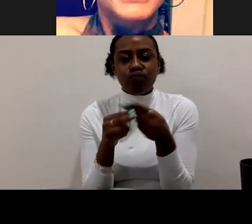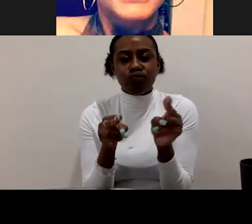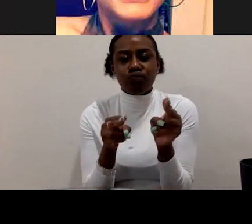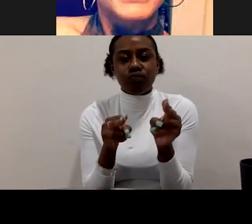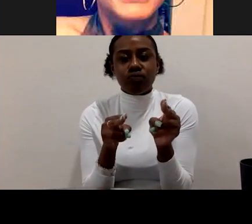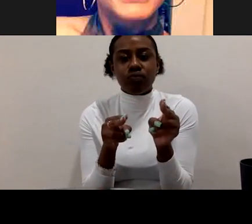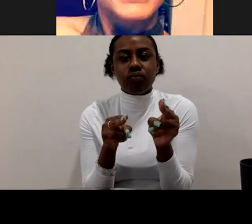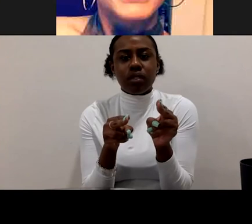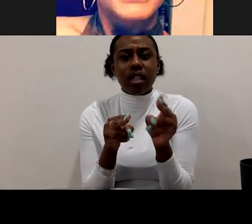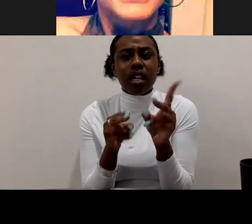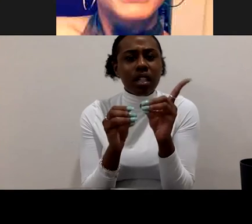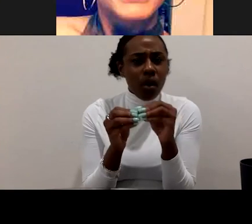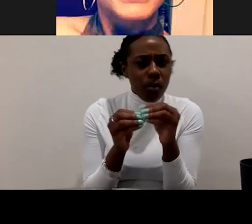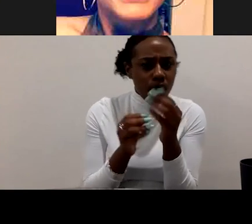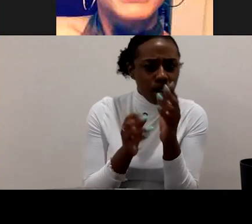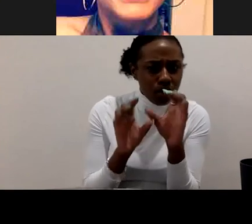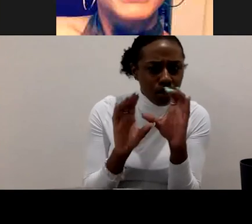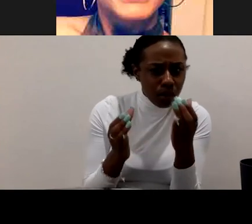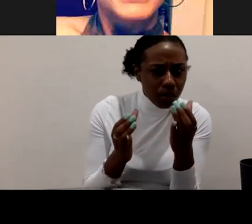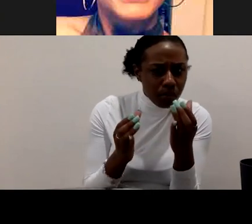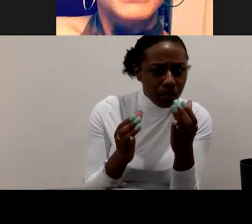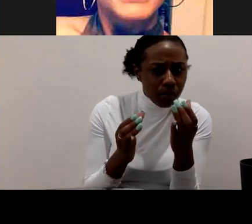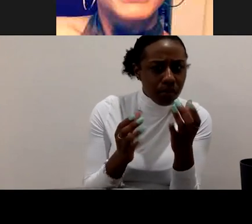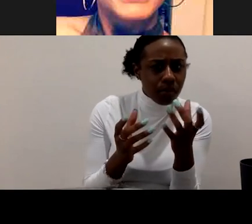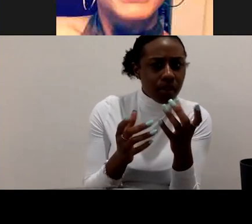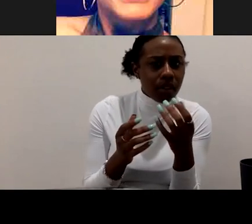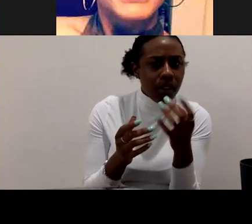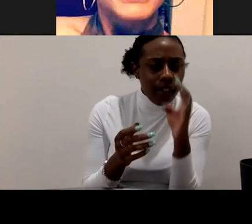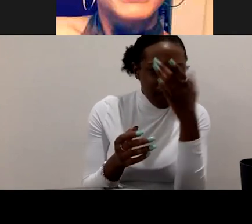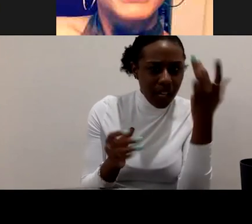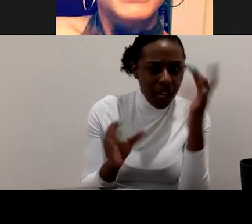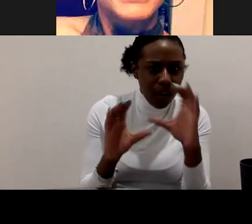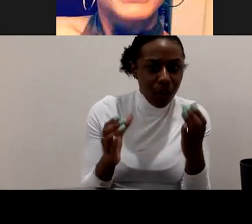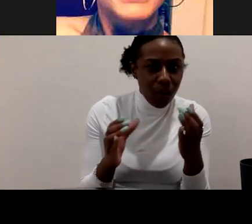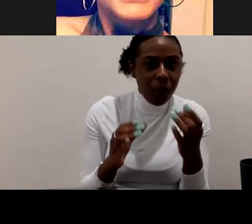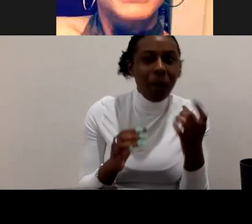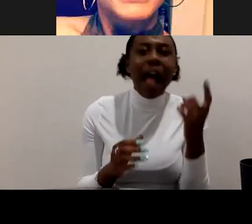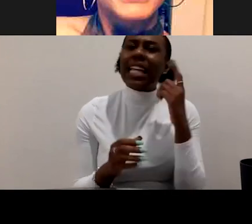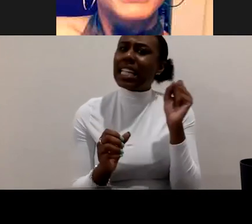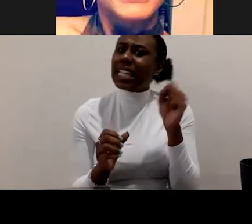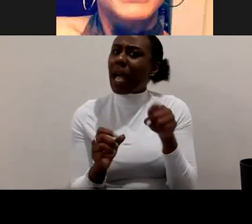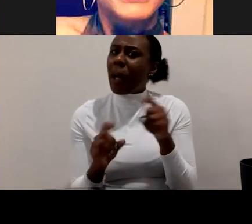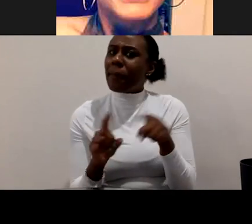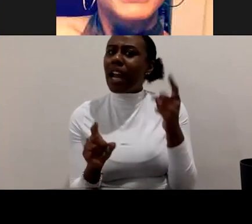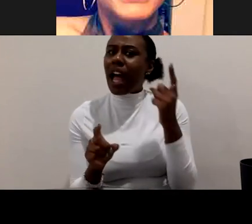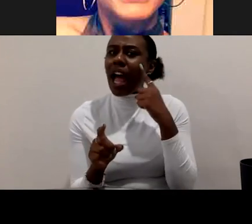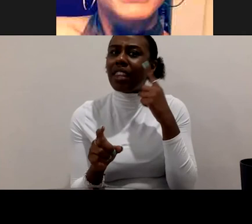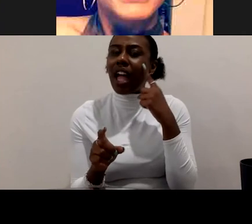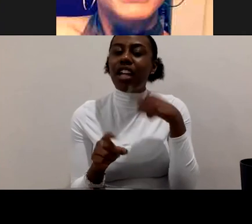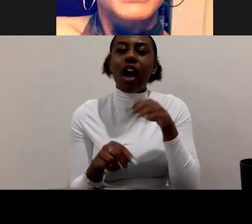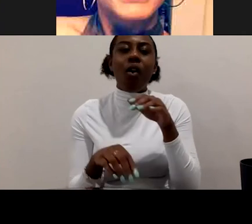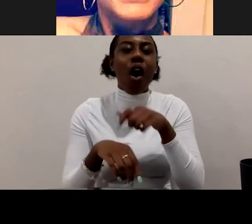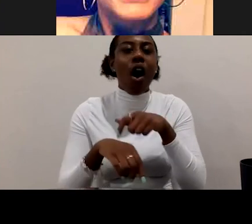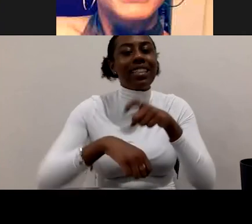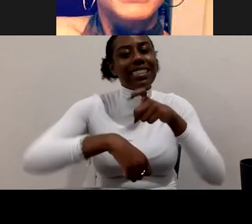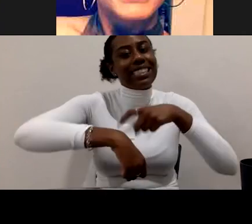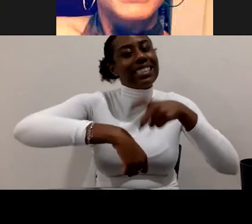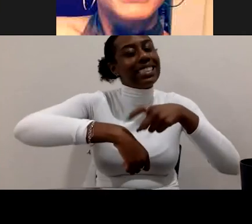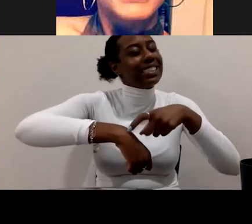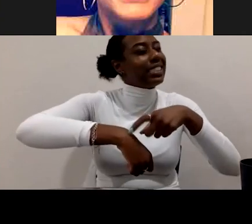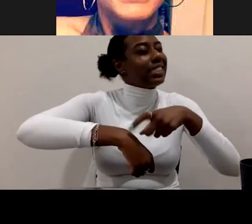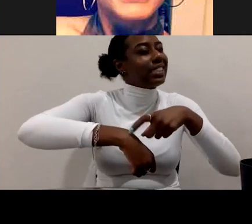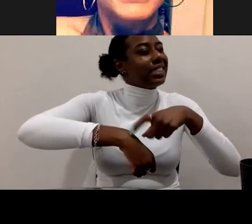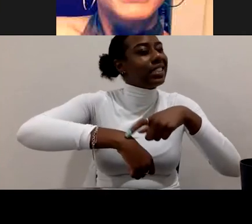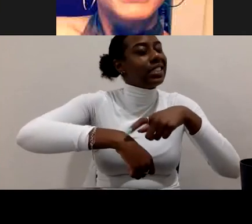Is there one more group? Yeah, I thought there is one more group, but I thought that y'all are on a time limit. So yes.